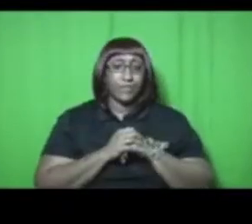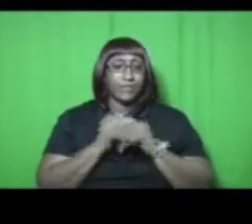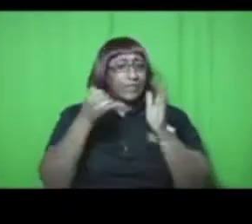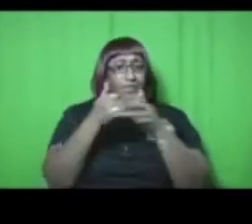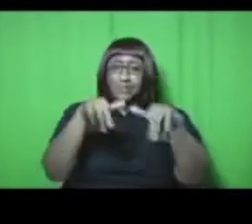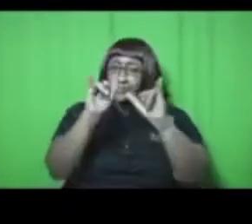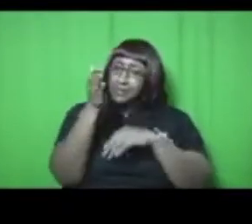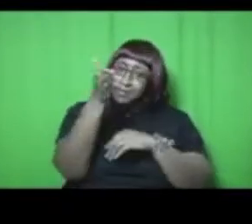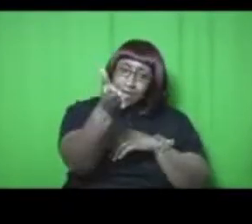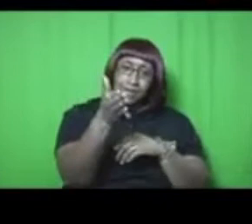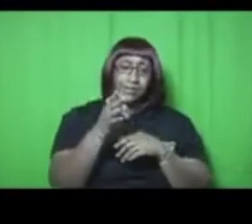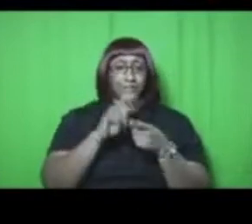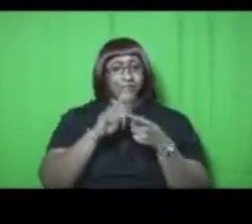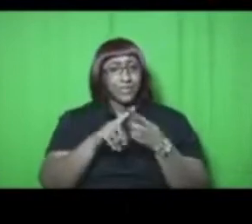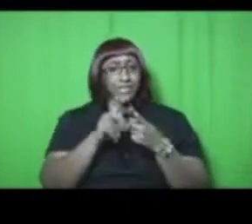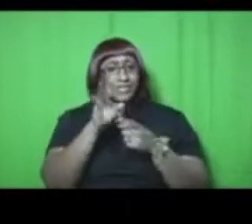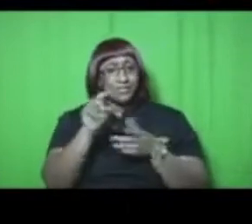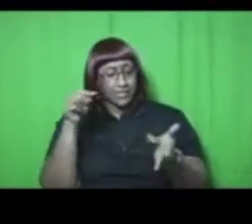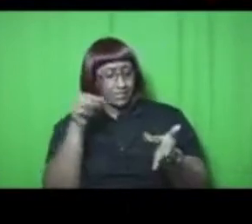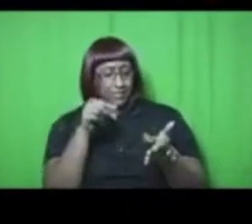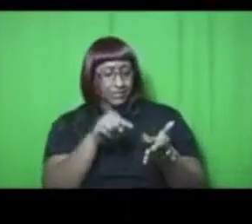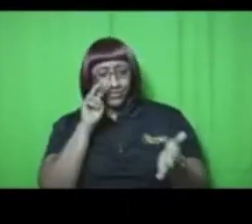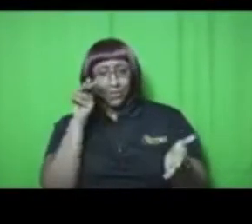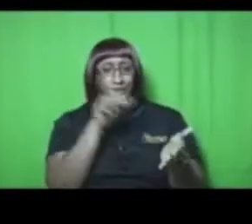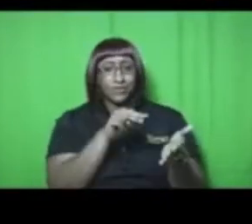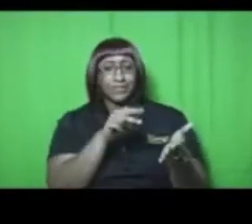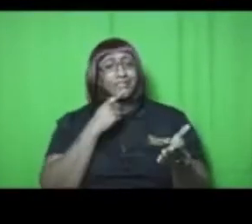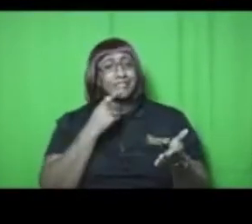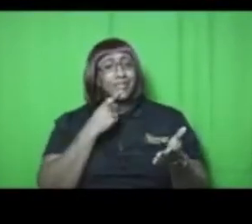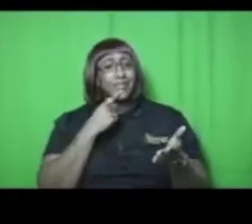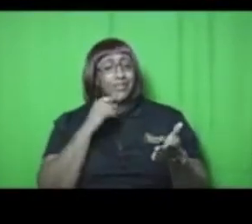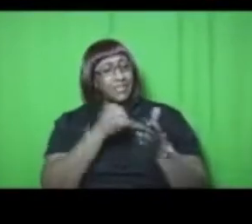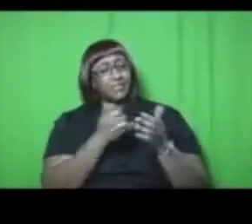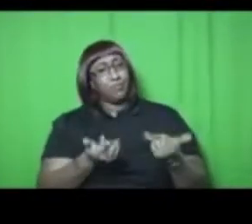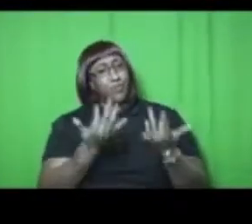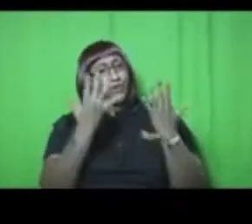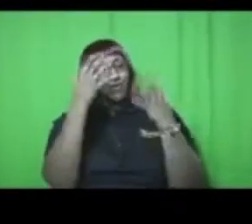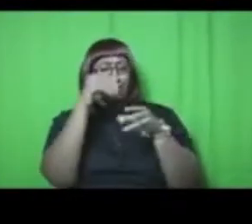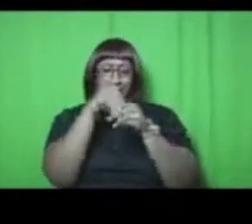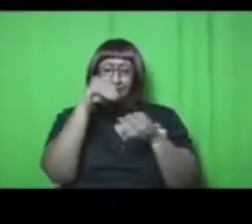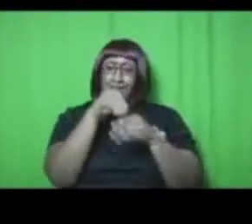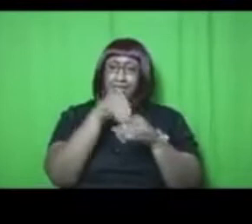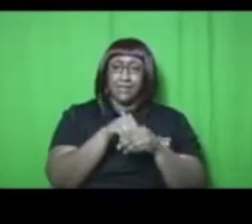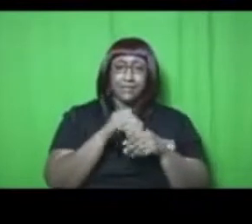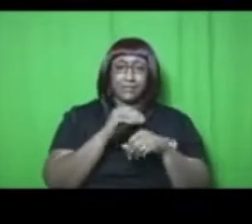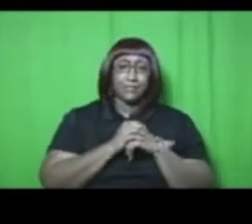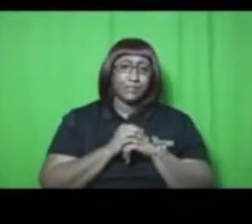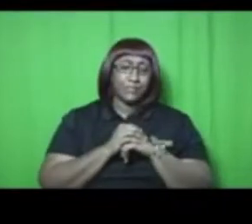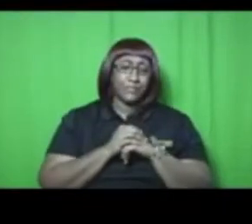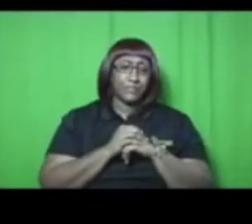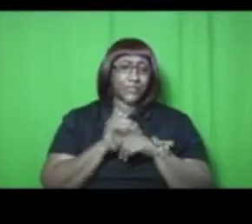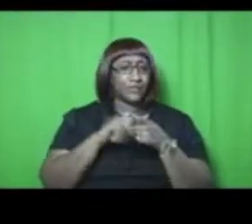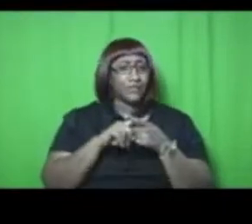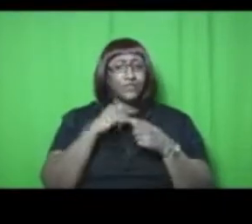It's still there. And then he did this. And then he looked at him. And he said, it's burning inside. It's burning inside. And then he said